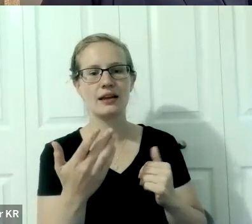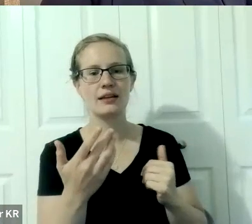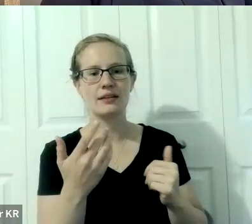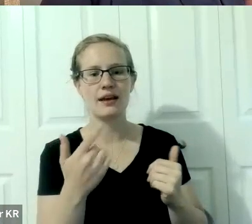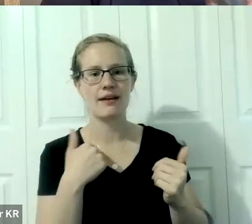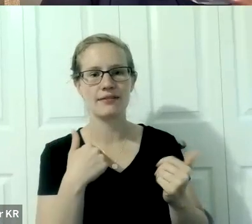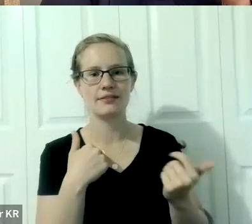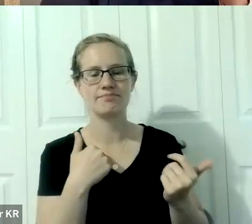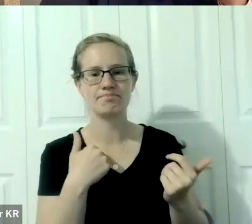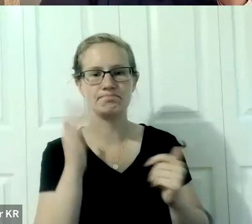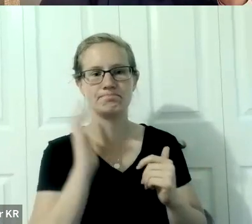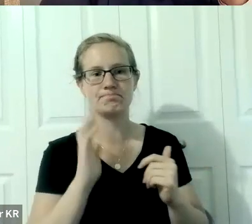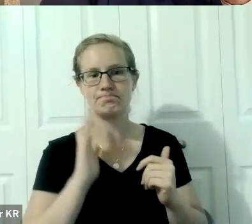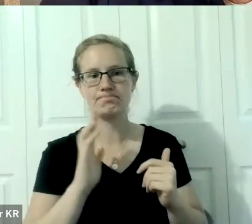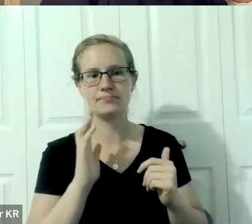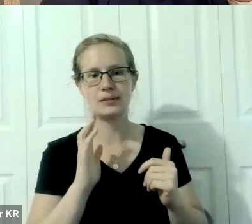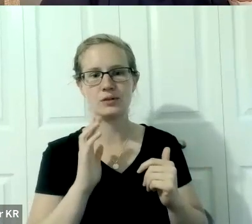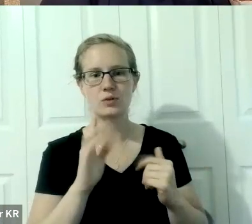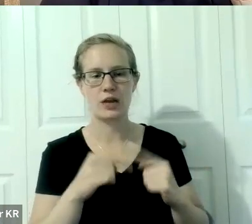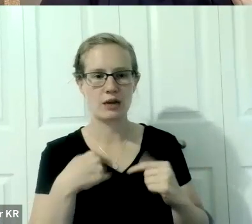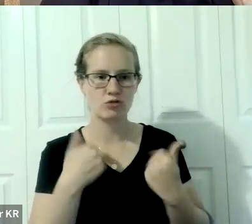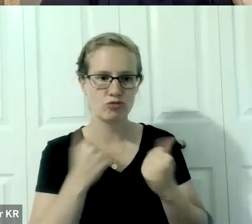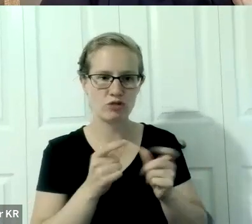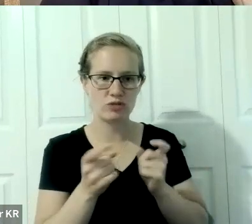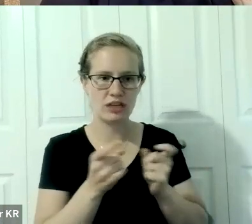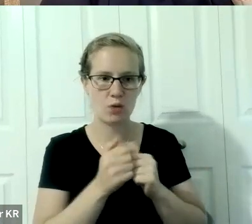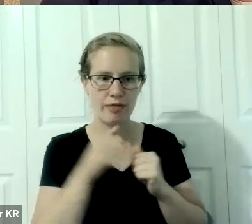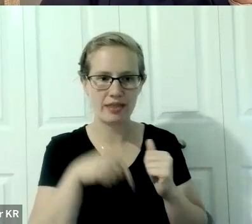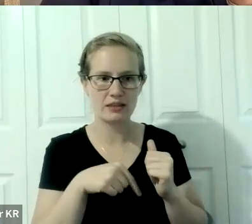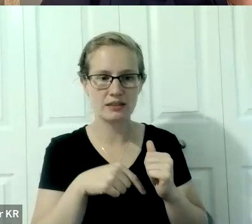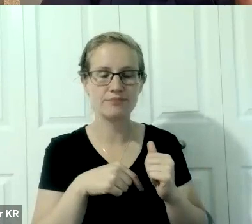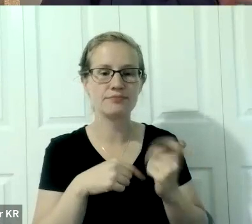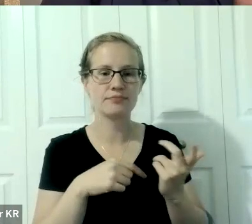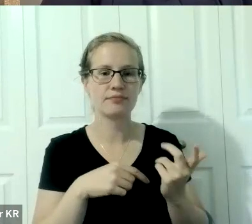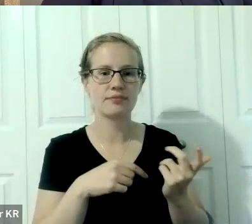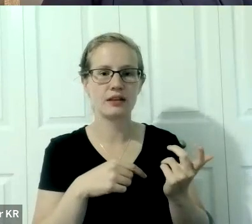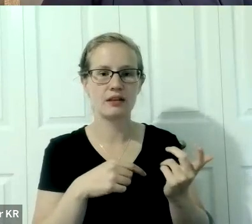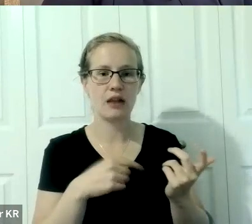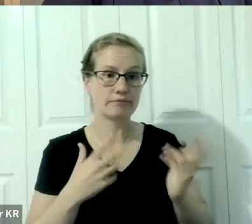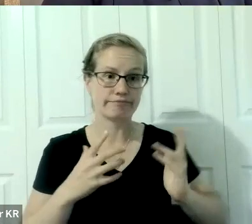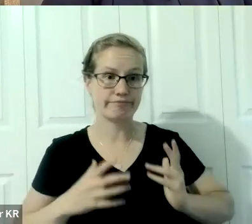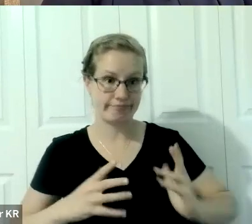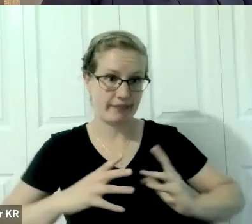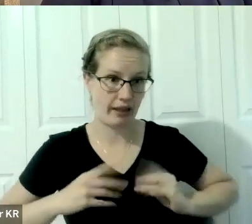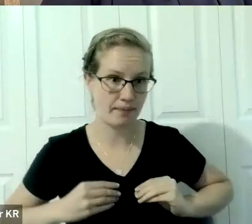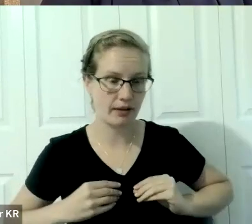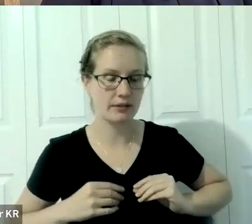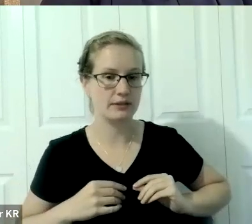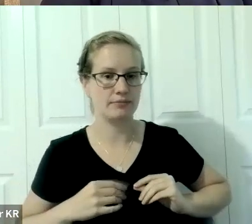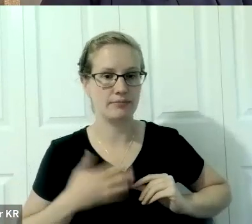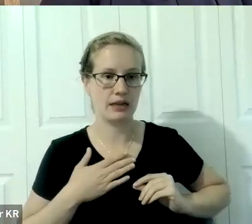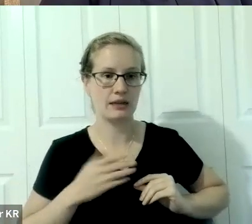early on in as I was trying to deal, once I kind of accepted what I had,